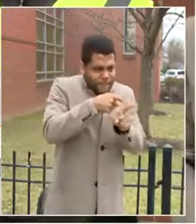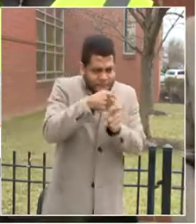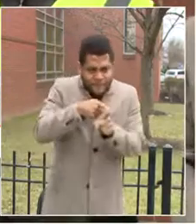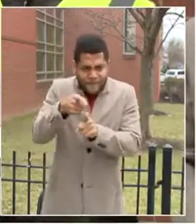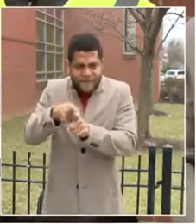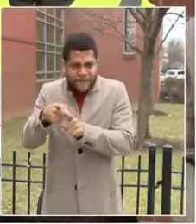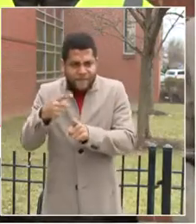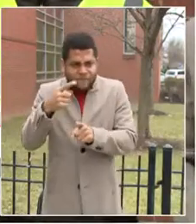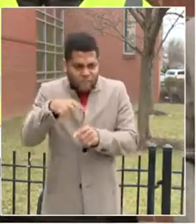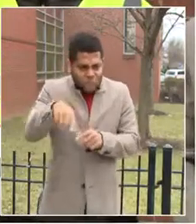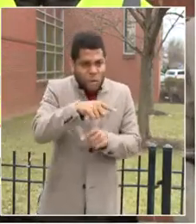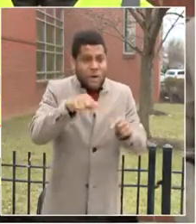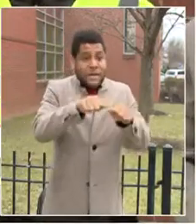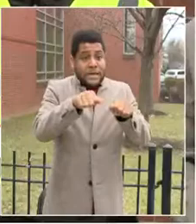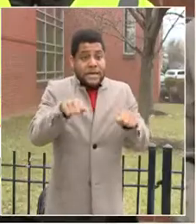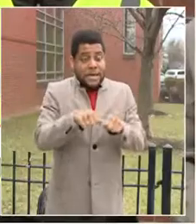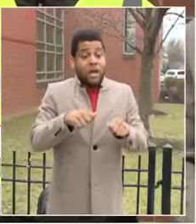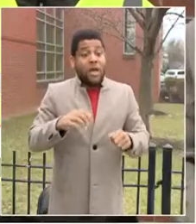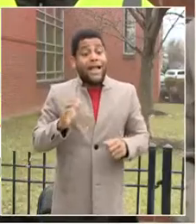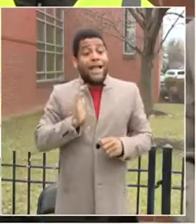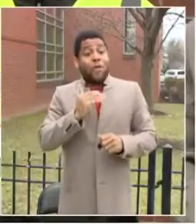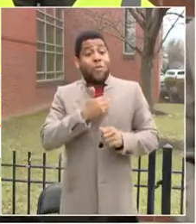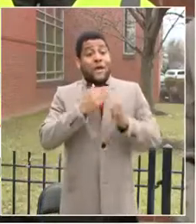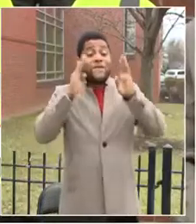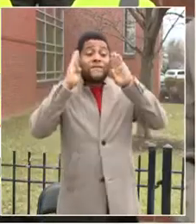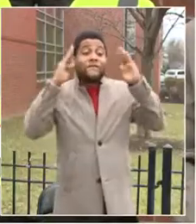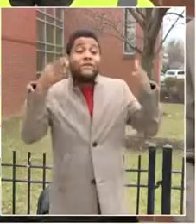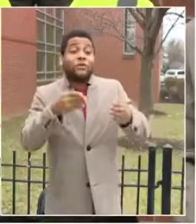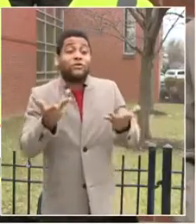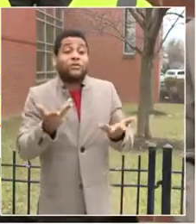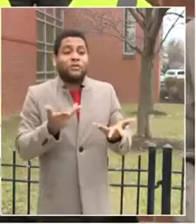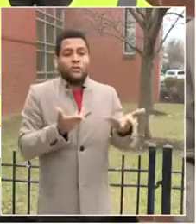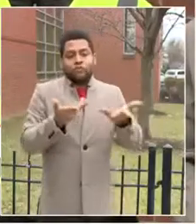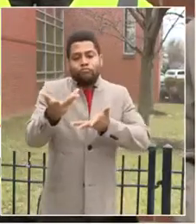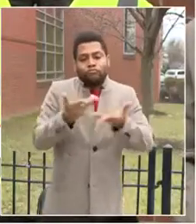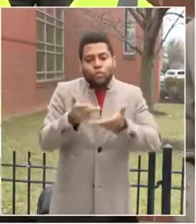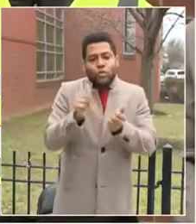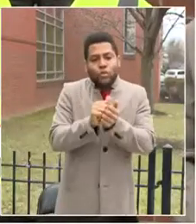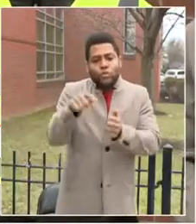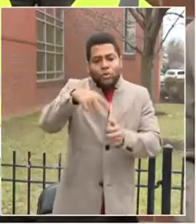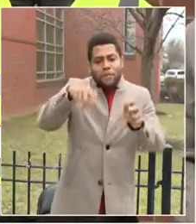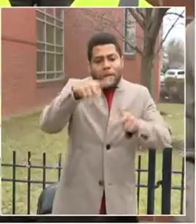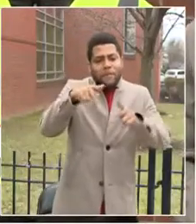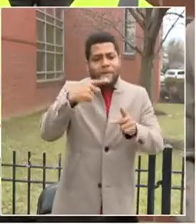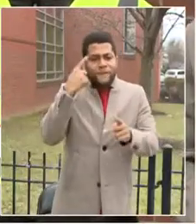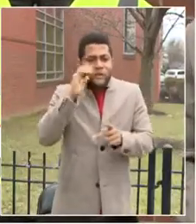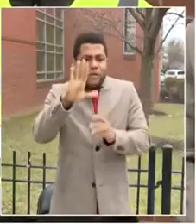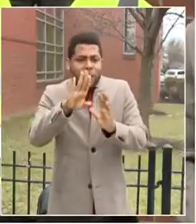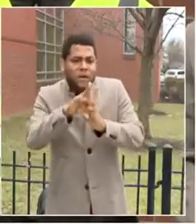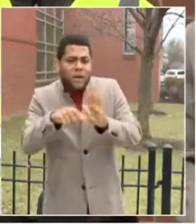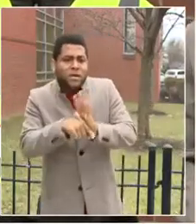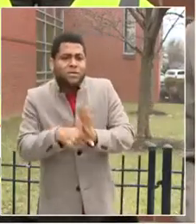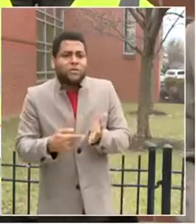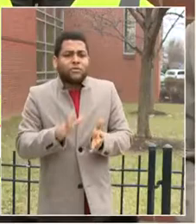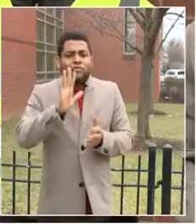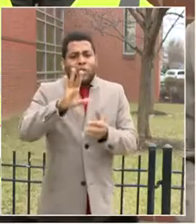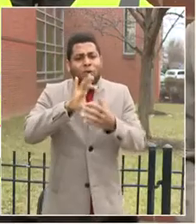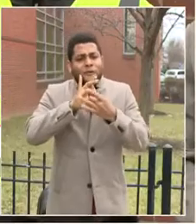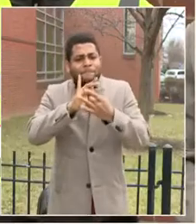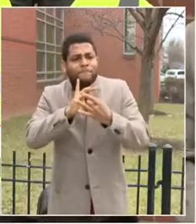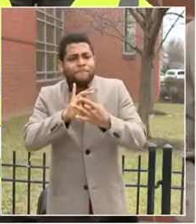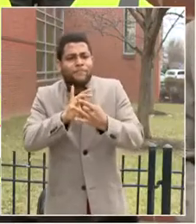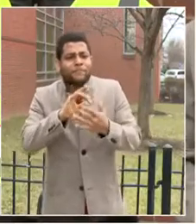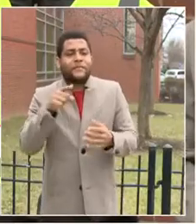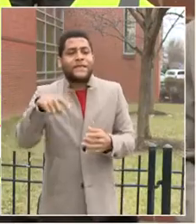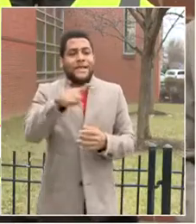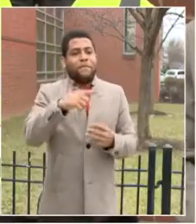who we know because of their past or because of their associations are likely to be involved in